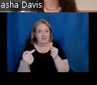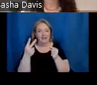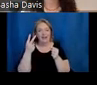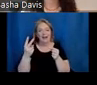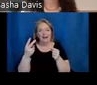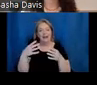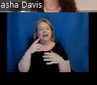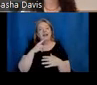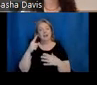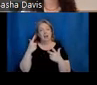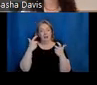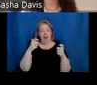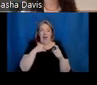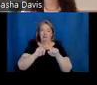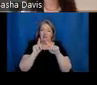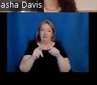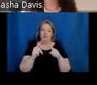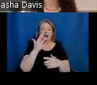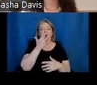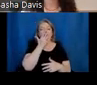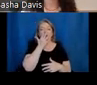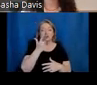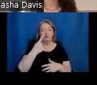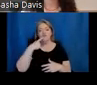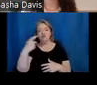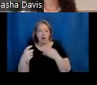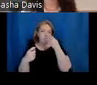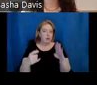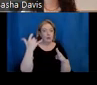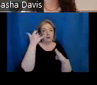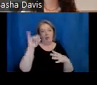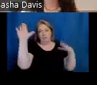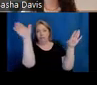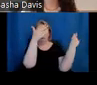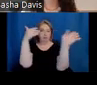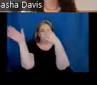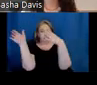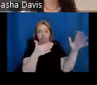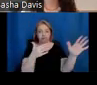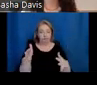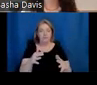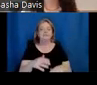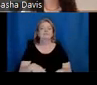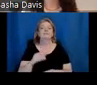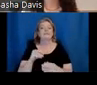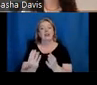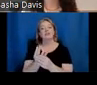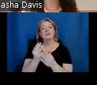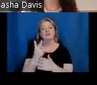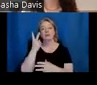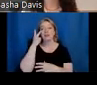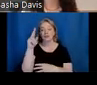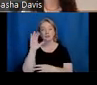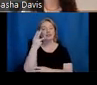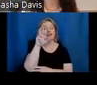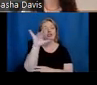in alternating primary colors of bright red, blue, and yellow. In spring, cherry blossoms enliven the